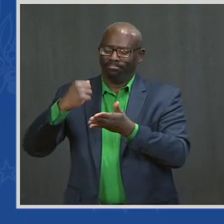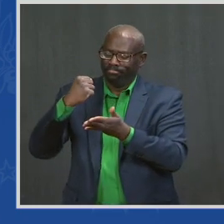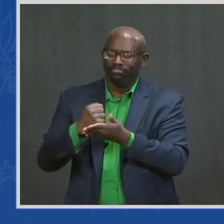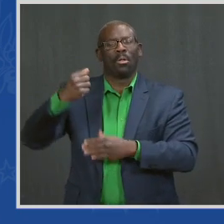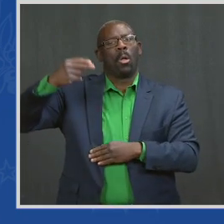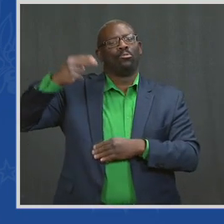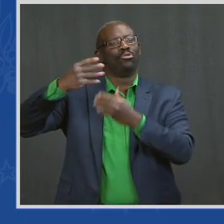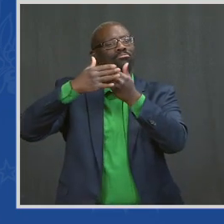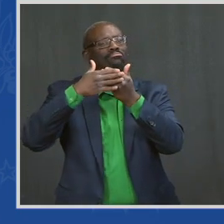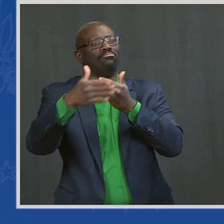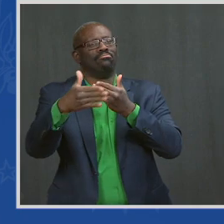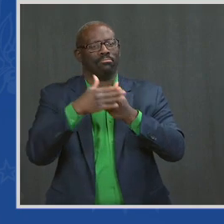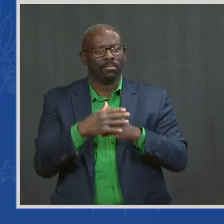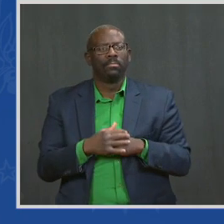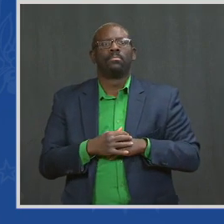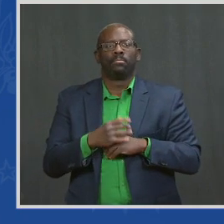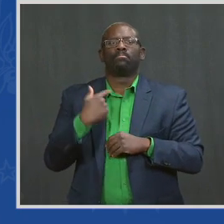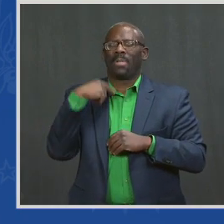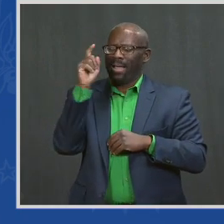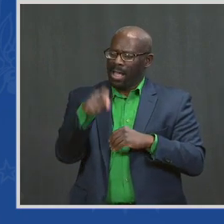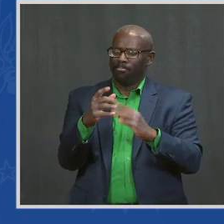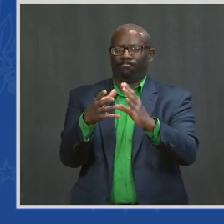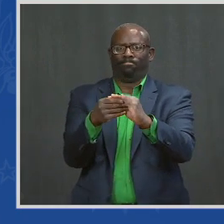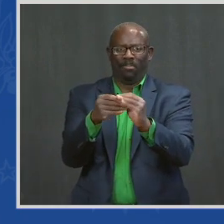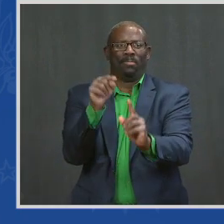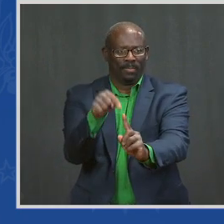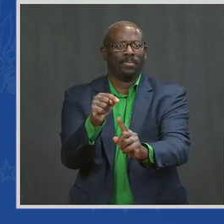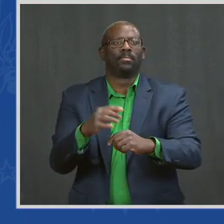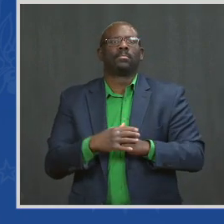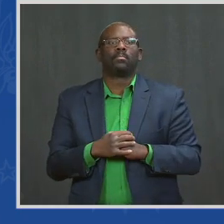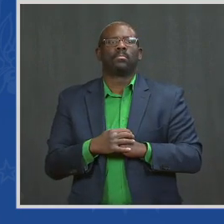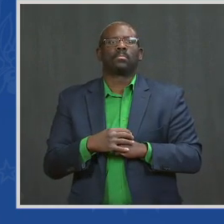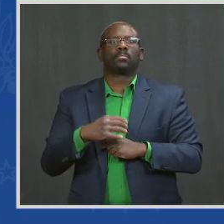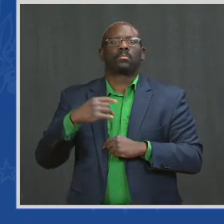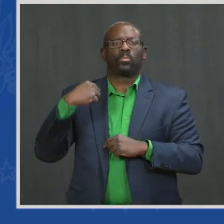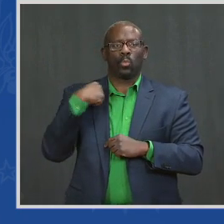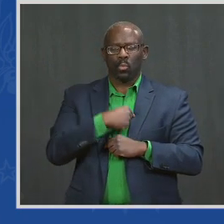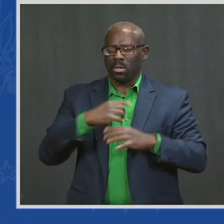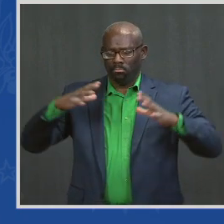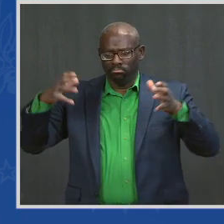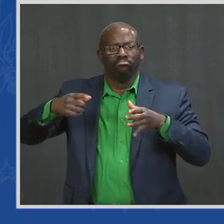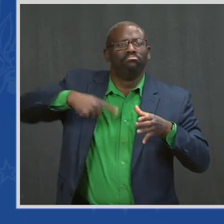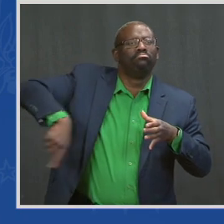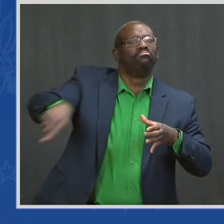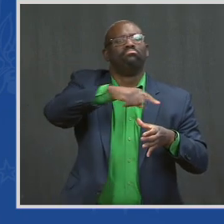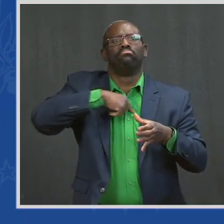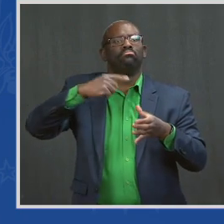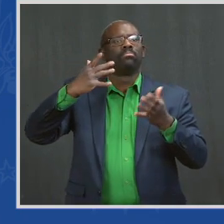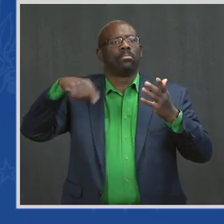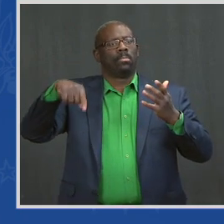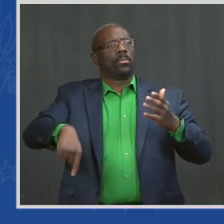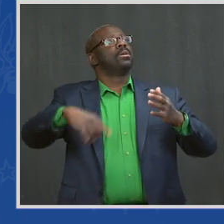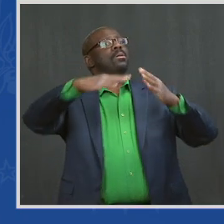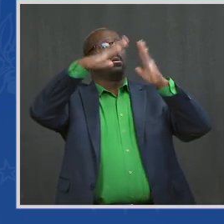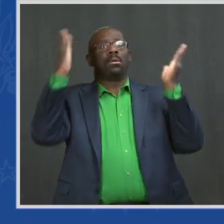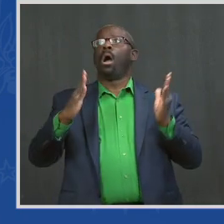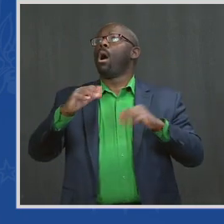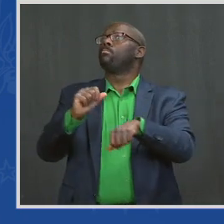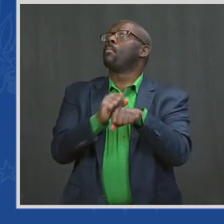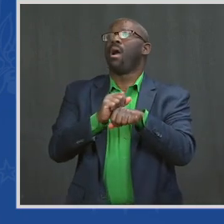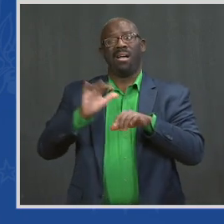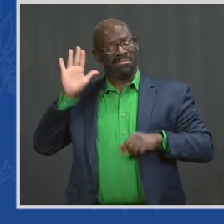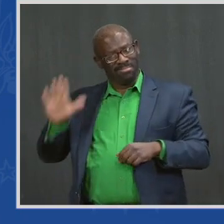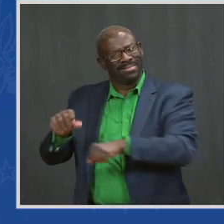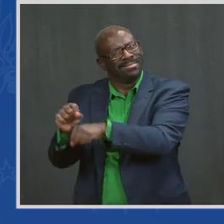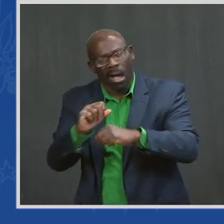this. We are gathered here in a house built by enslaved people.